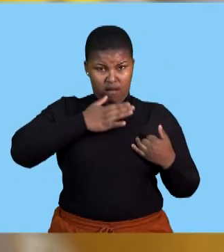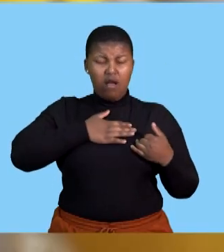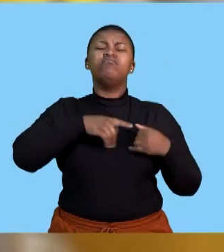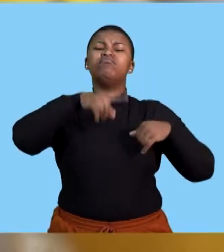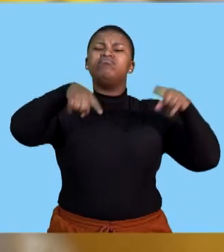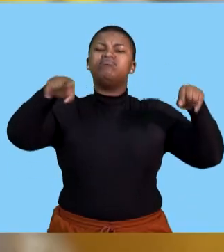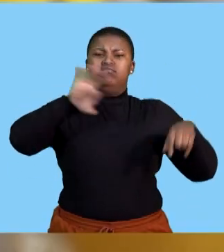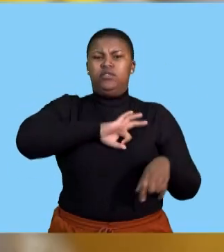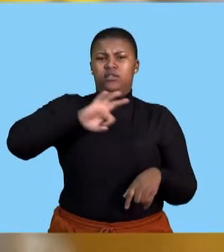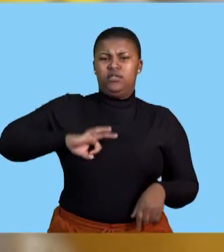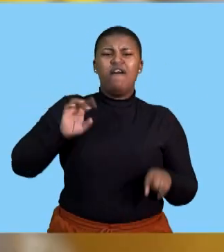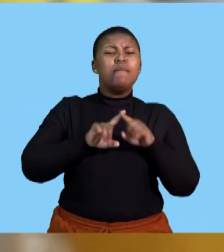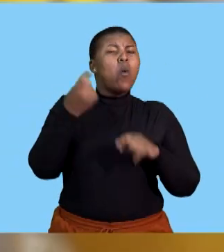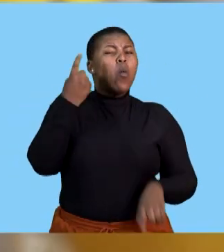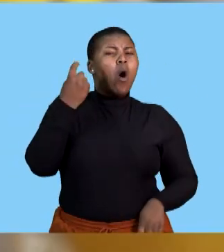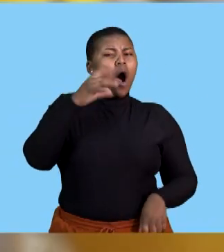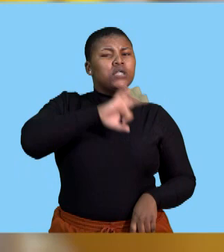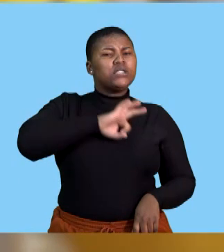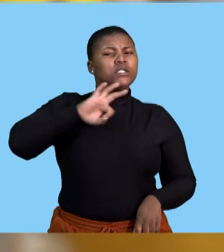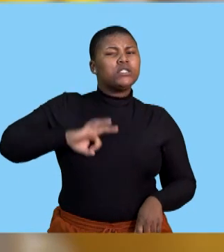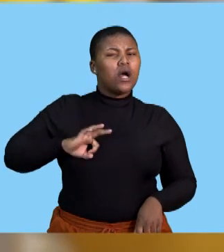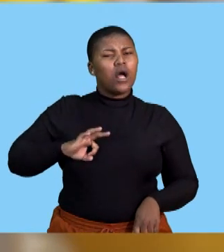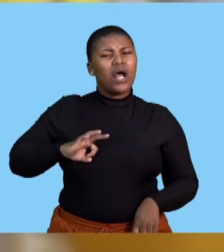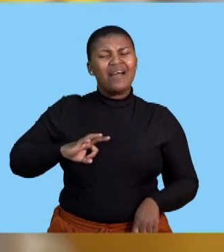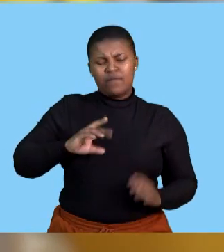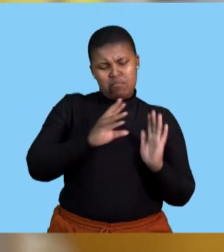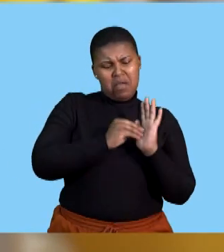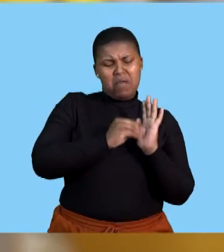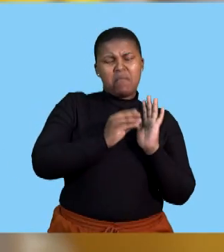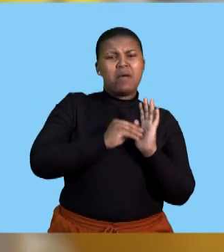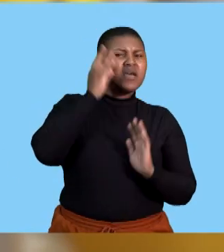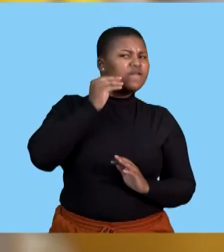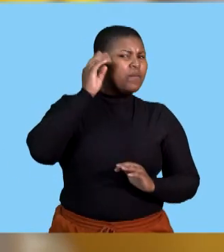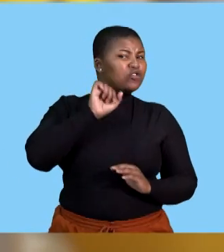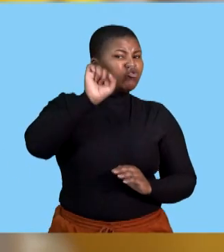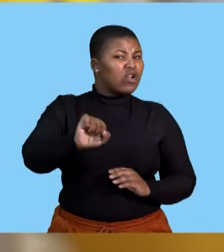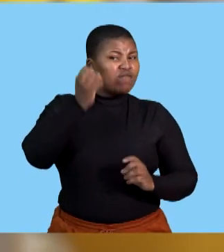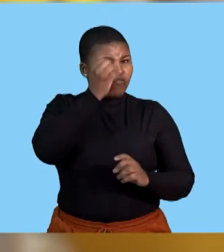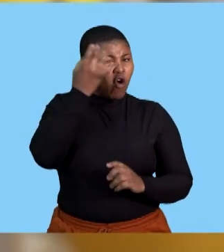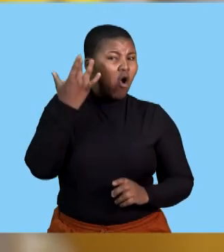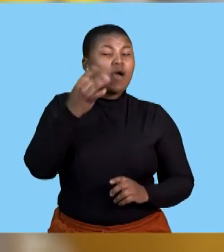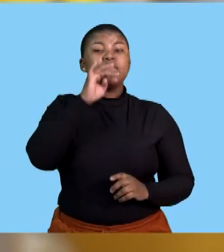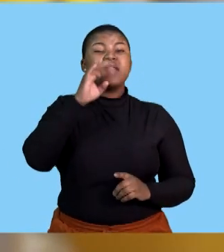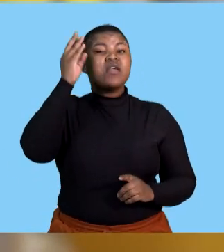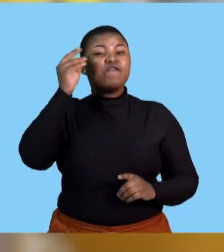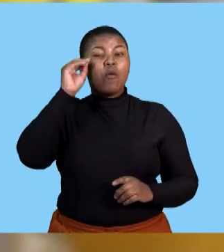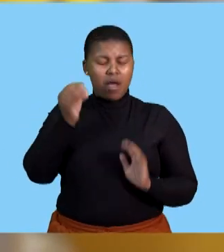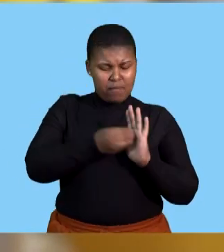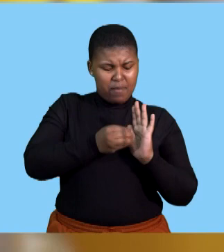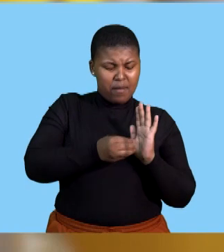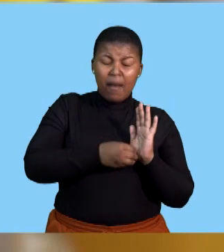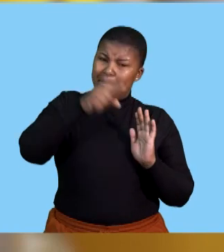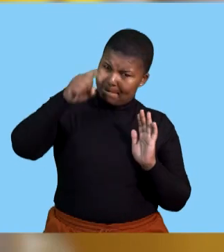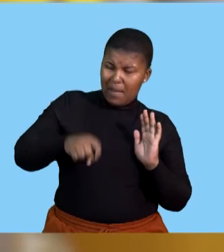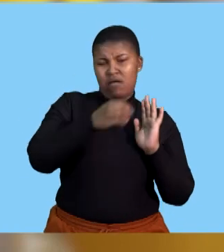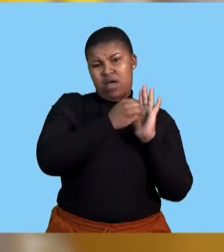However, one of the employees was omitted. In other words, we did not record this employee when we're recording our information.